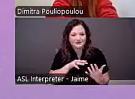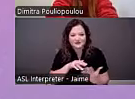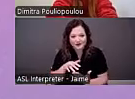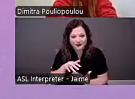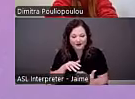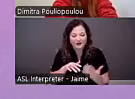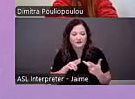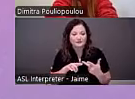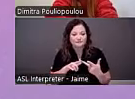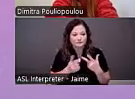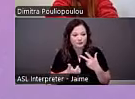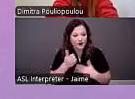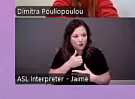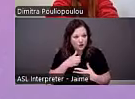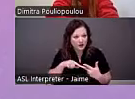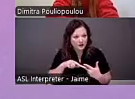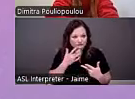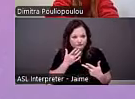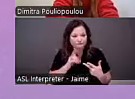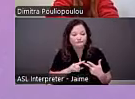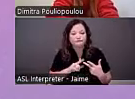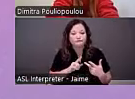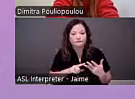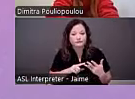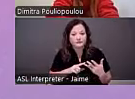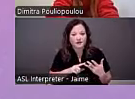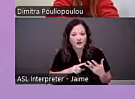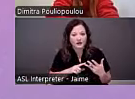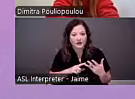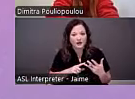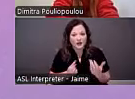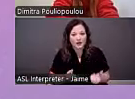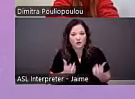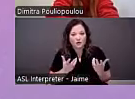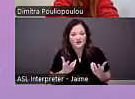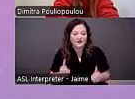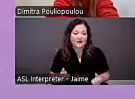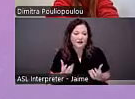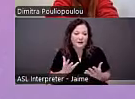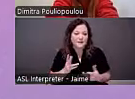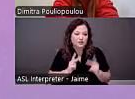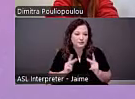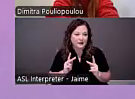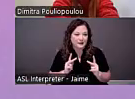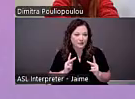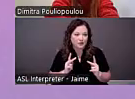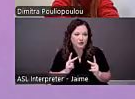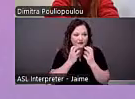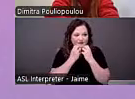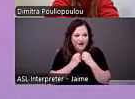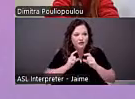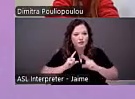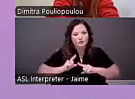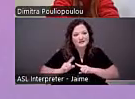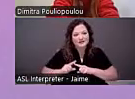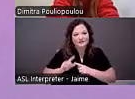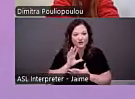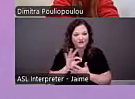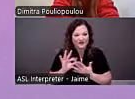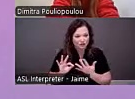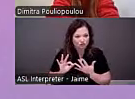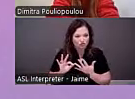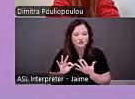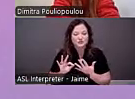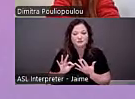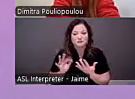priorities, and the discrete choice experiment quantifying how much people value different delivery features. And bringing this